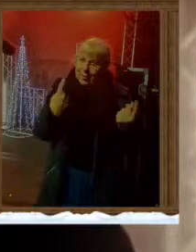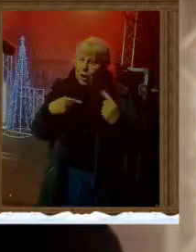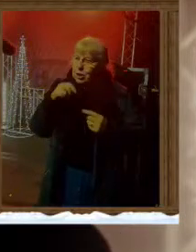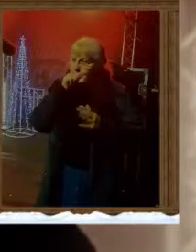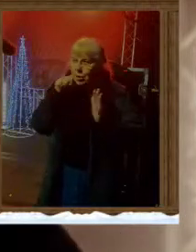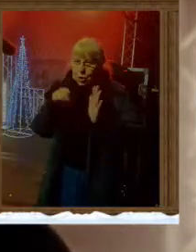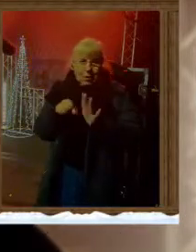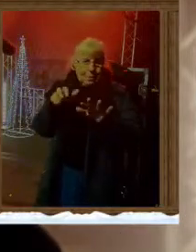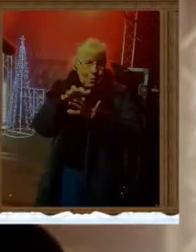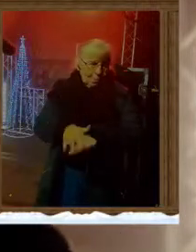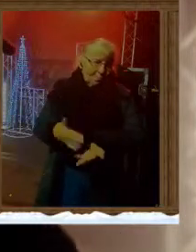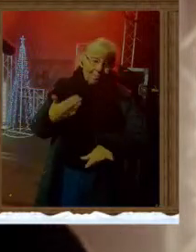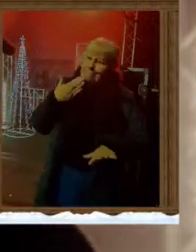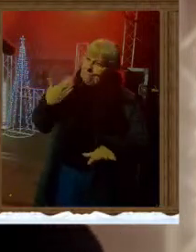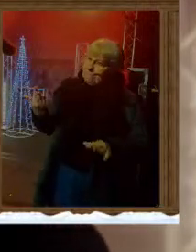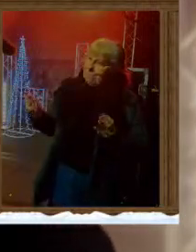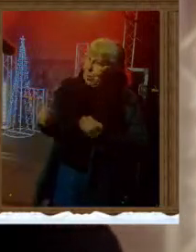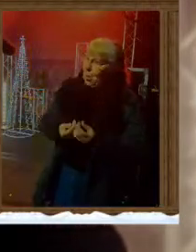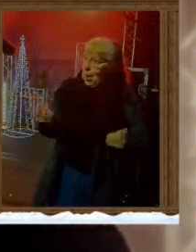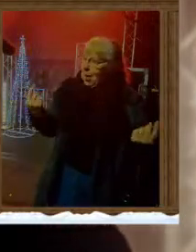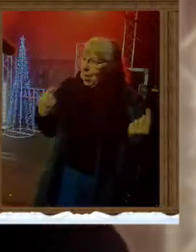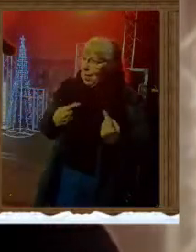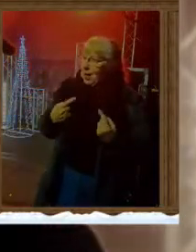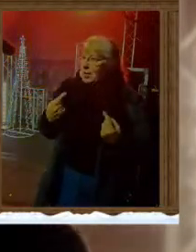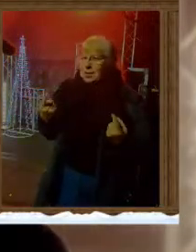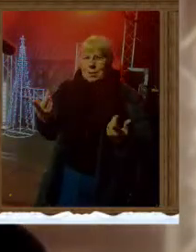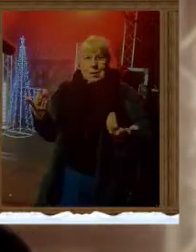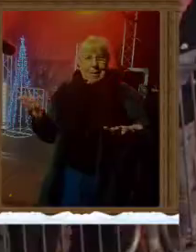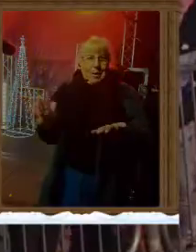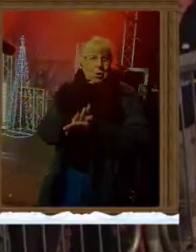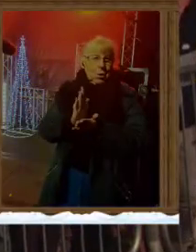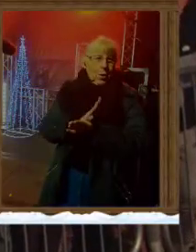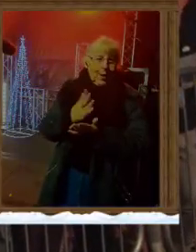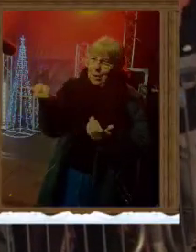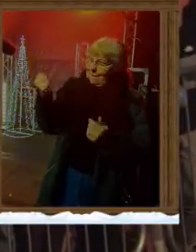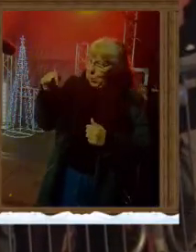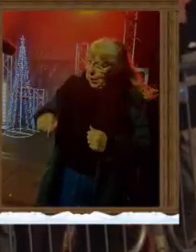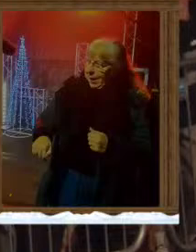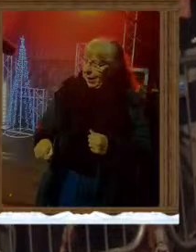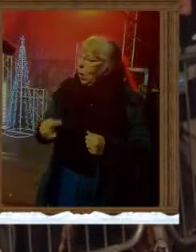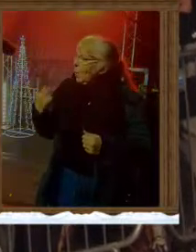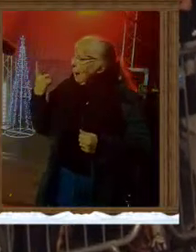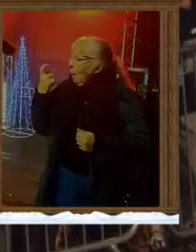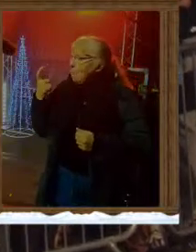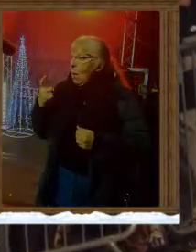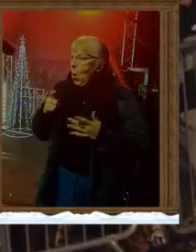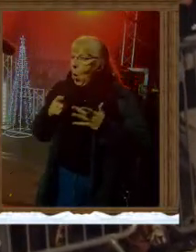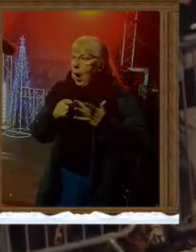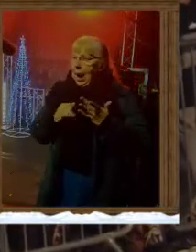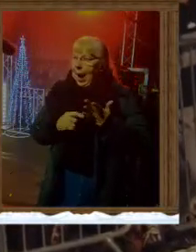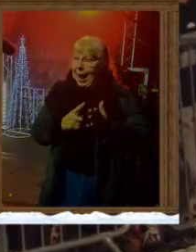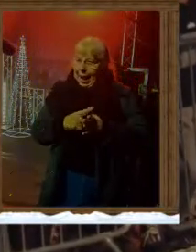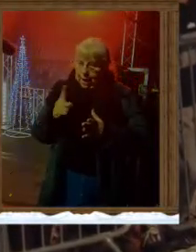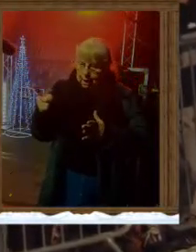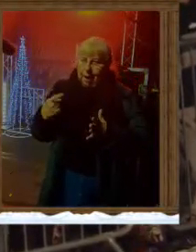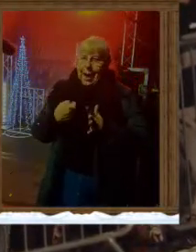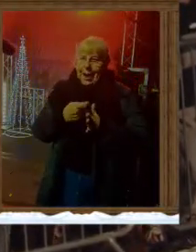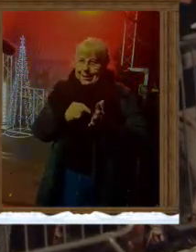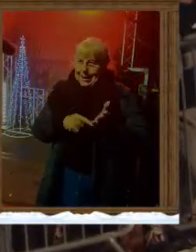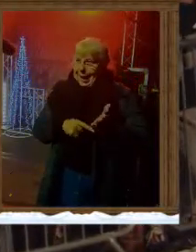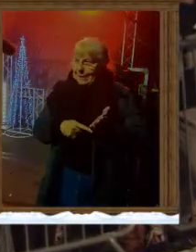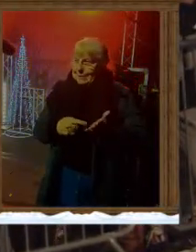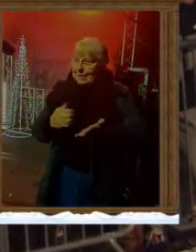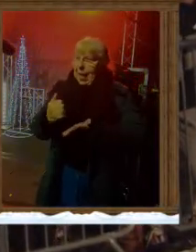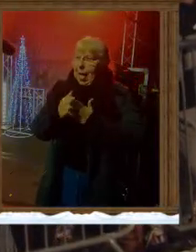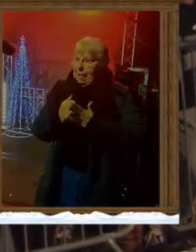lights, so thank you so much for being with us. We really loved having you. Right, I need one more thing from you, Isla, before you go. You can help as well, Kat. We're going to put on